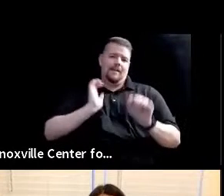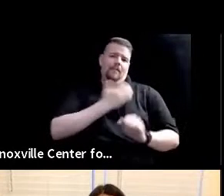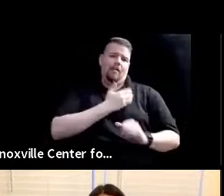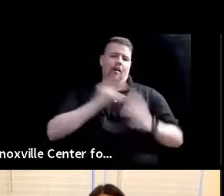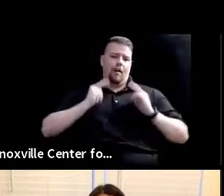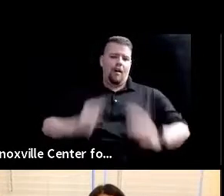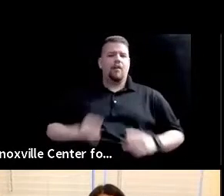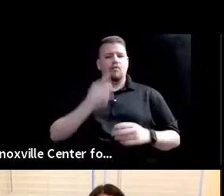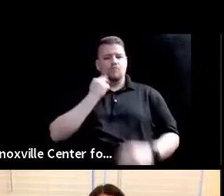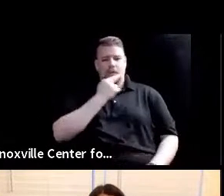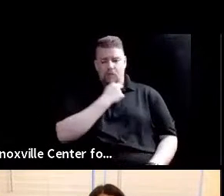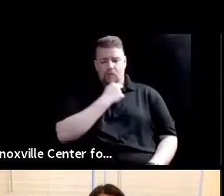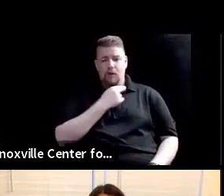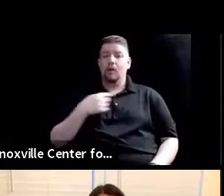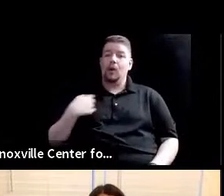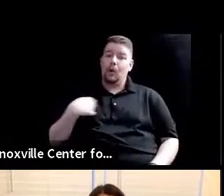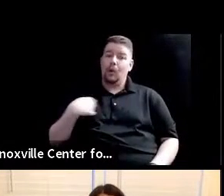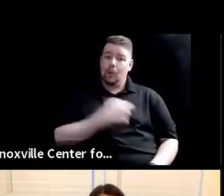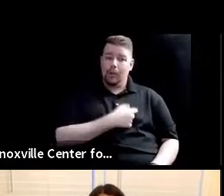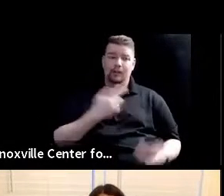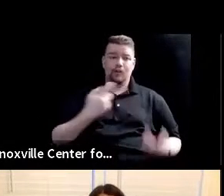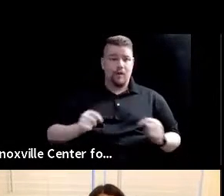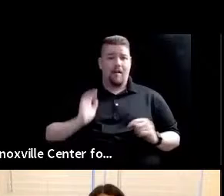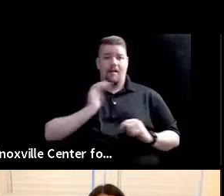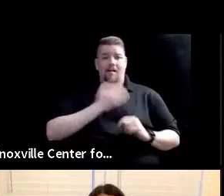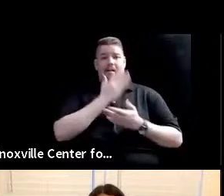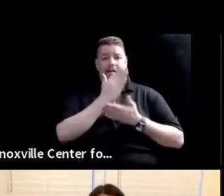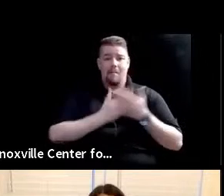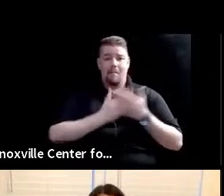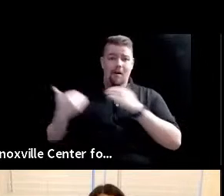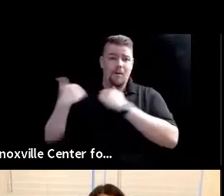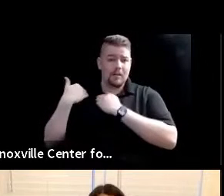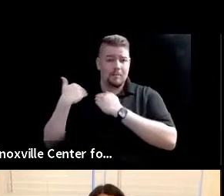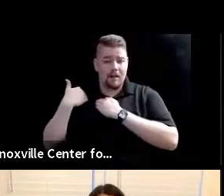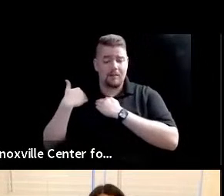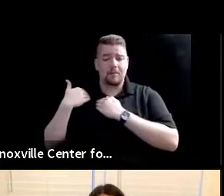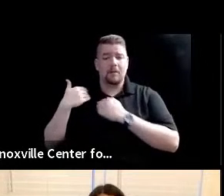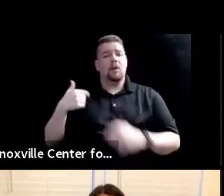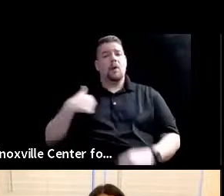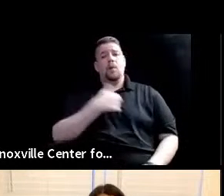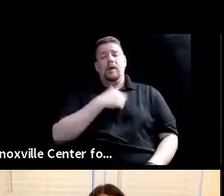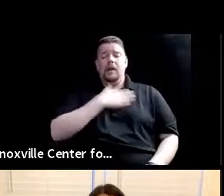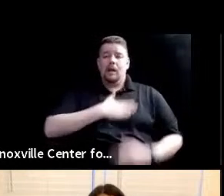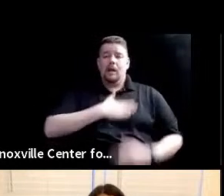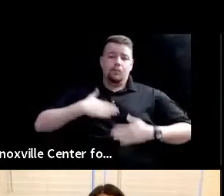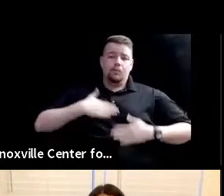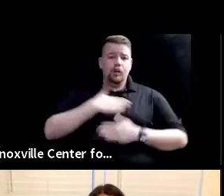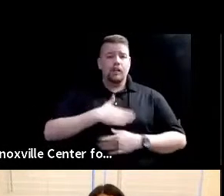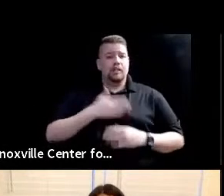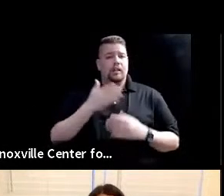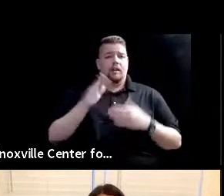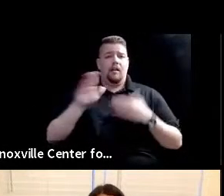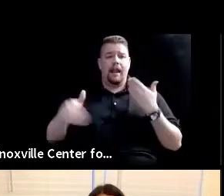We are trying to do our part, and we appreciate all the